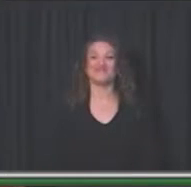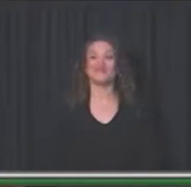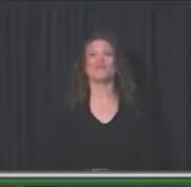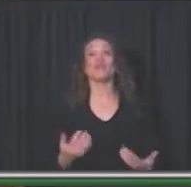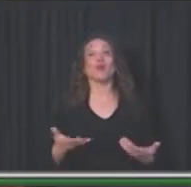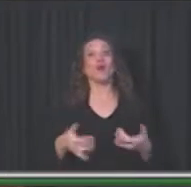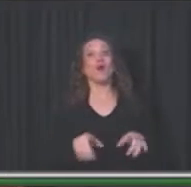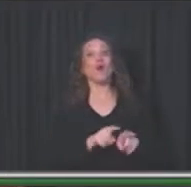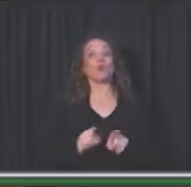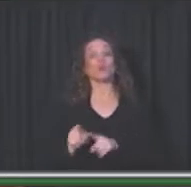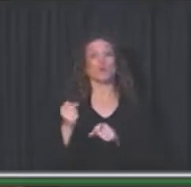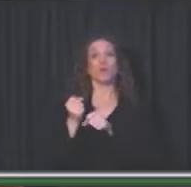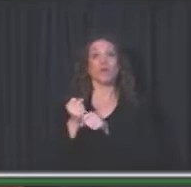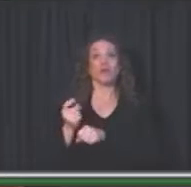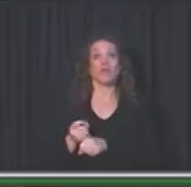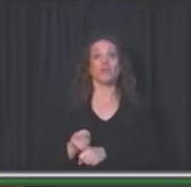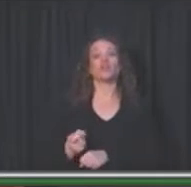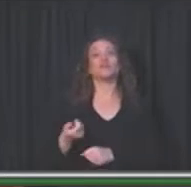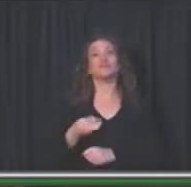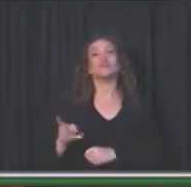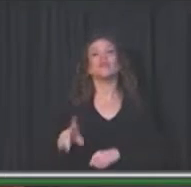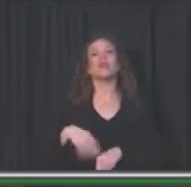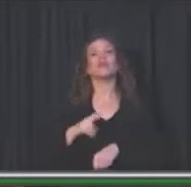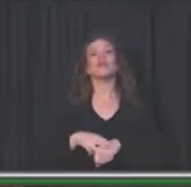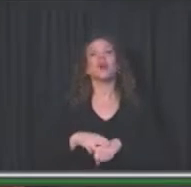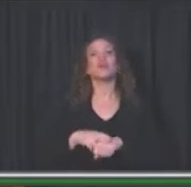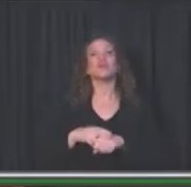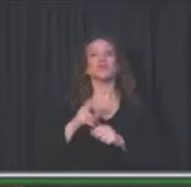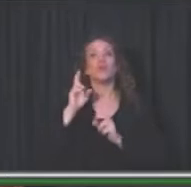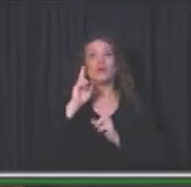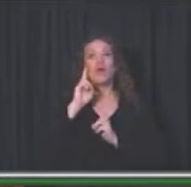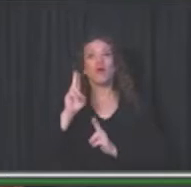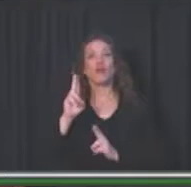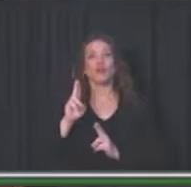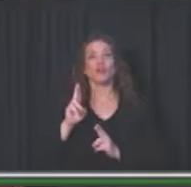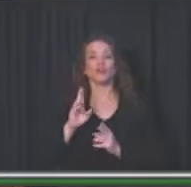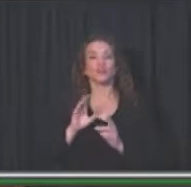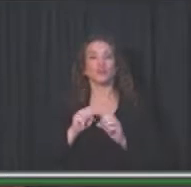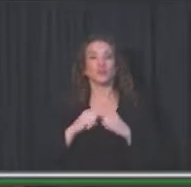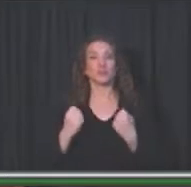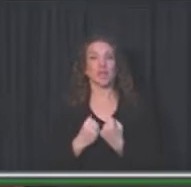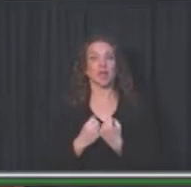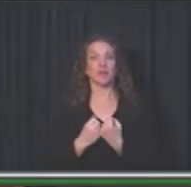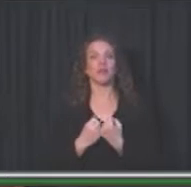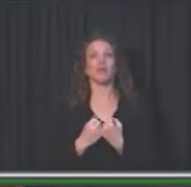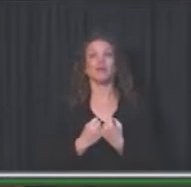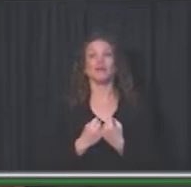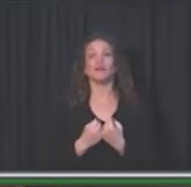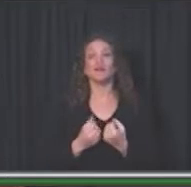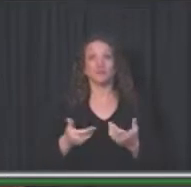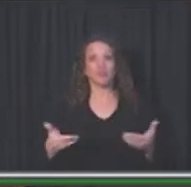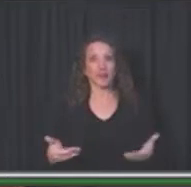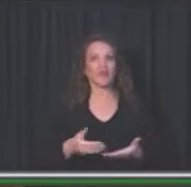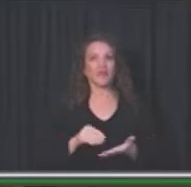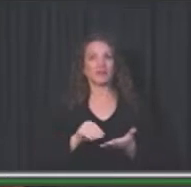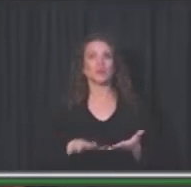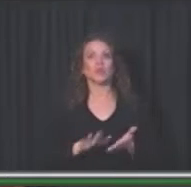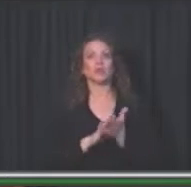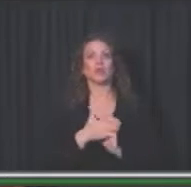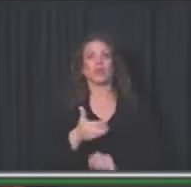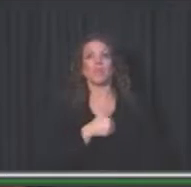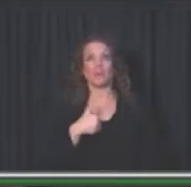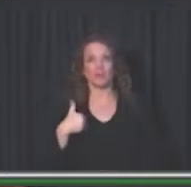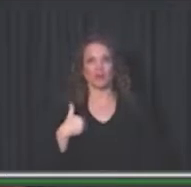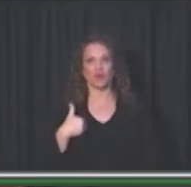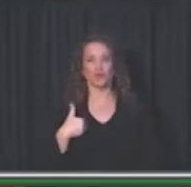And also each year, several national scholastic honor societies invite to membership those undergraduate students